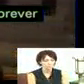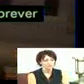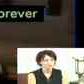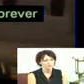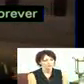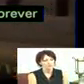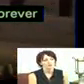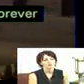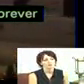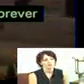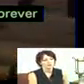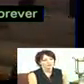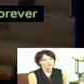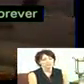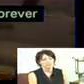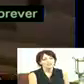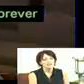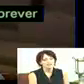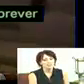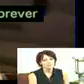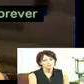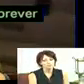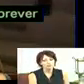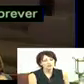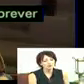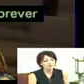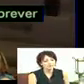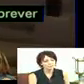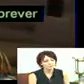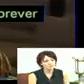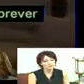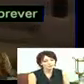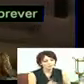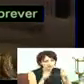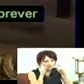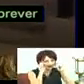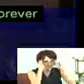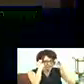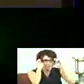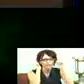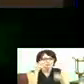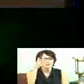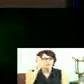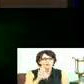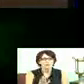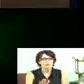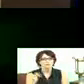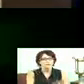Oh,